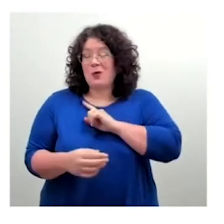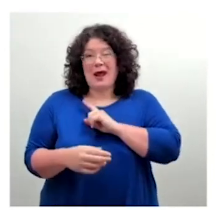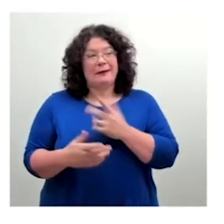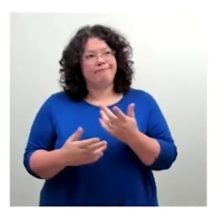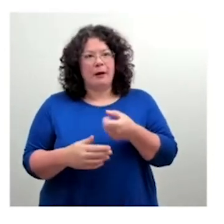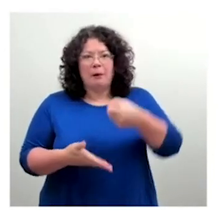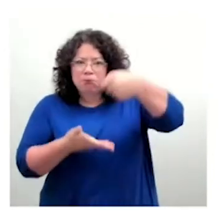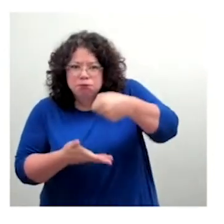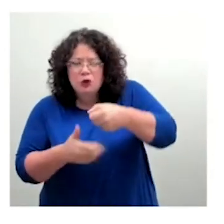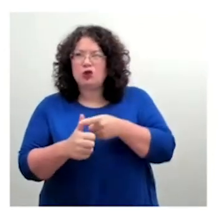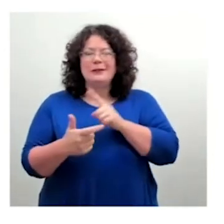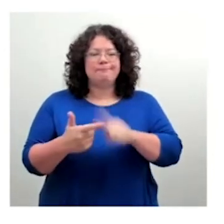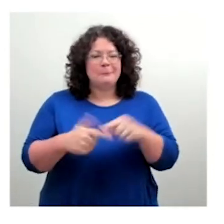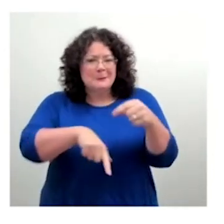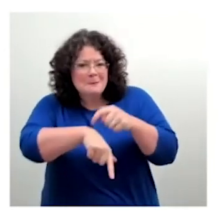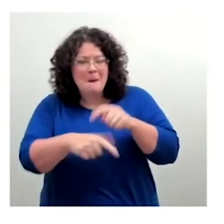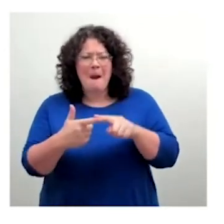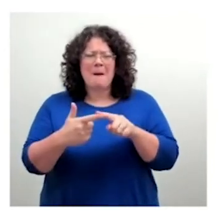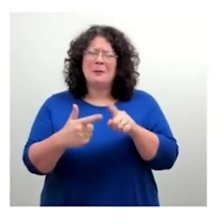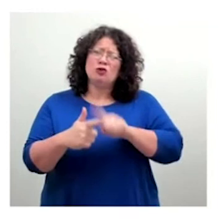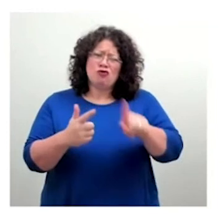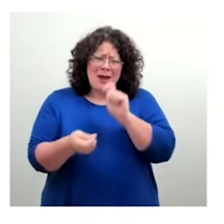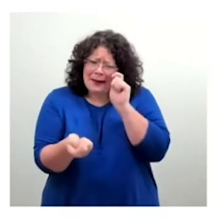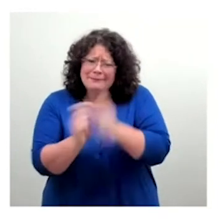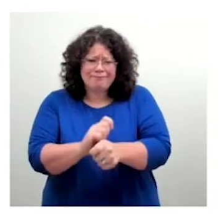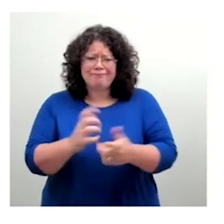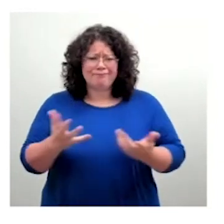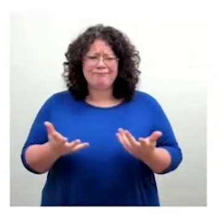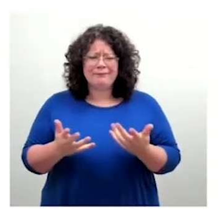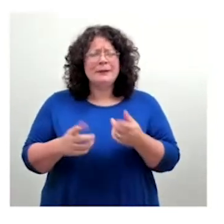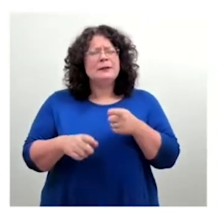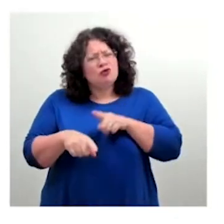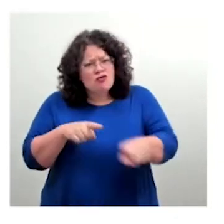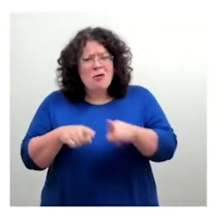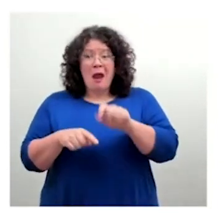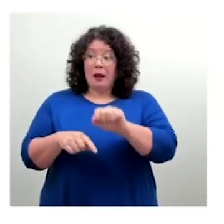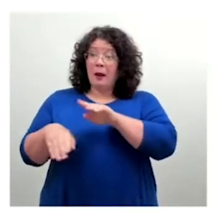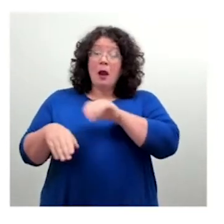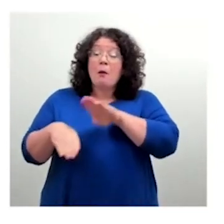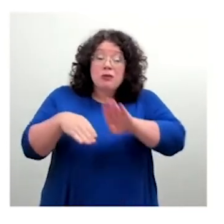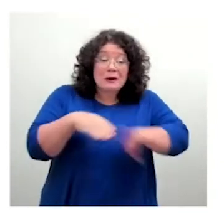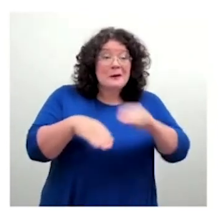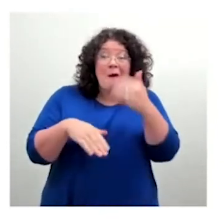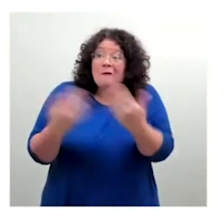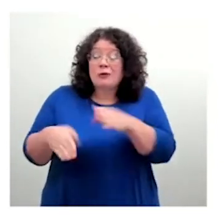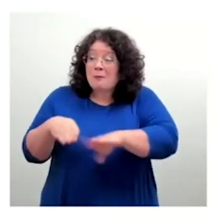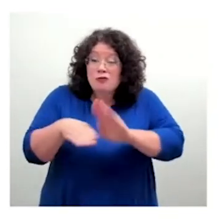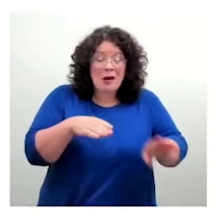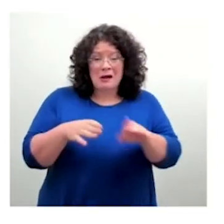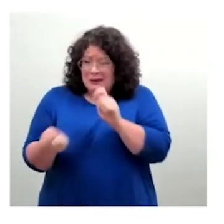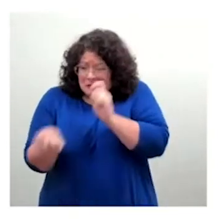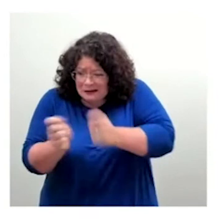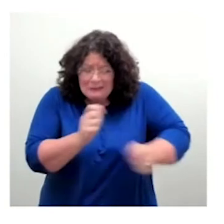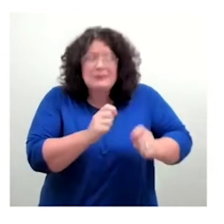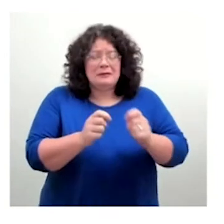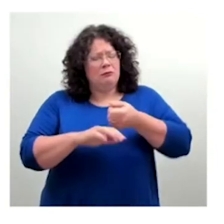that they're facing. Keep learning, iterating and improving, and make sure that you do have processes in place that make it easy for